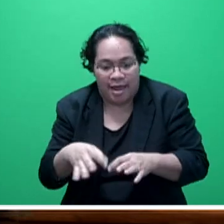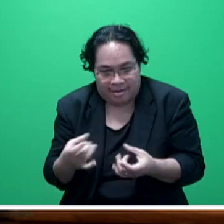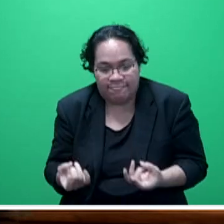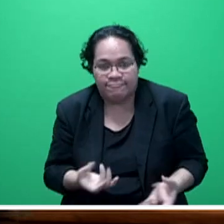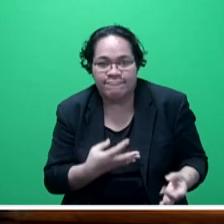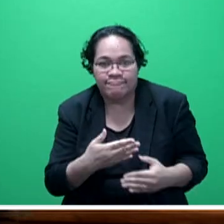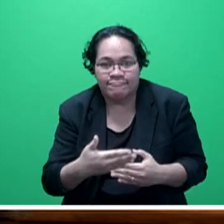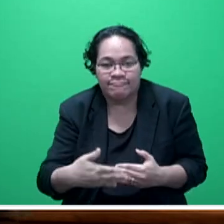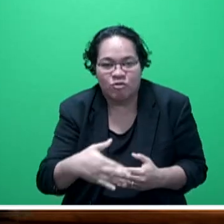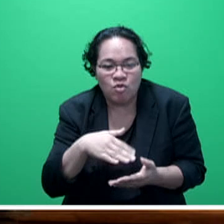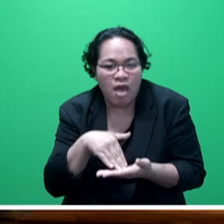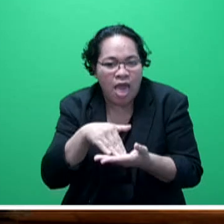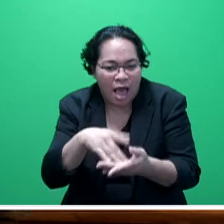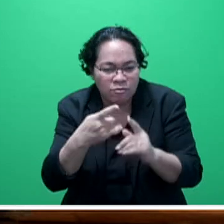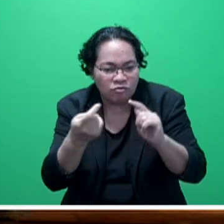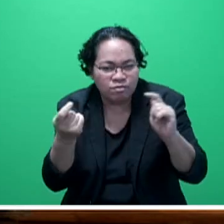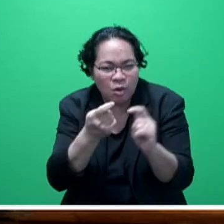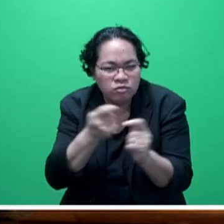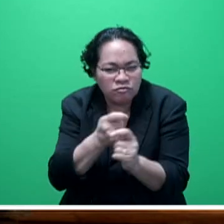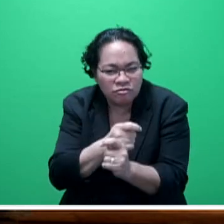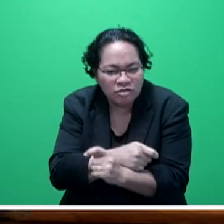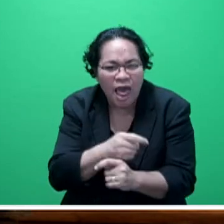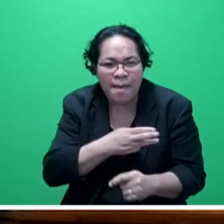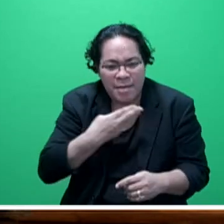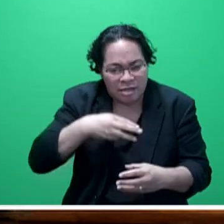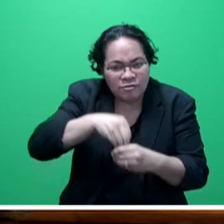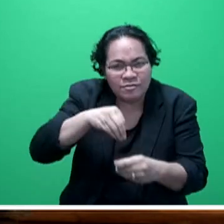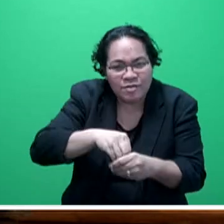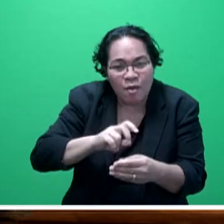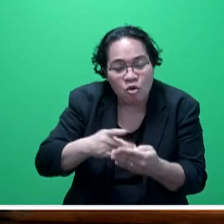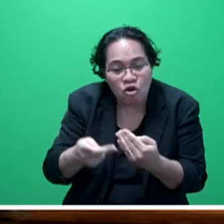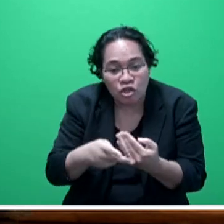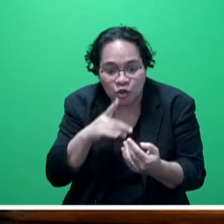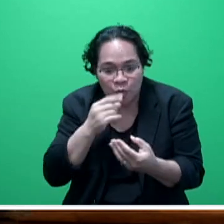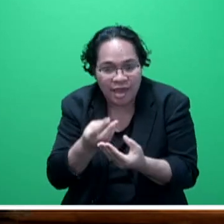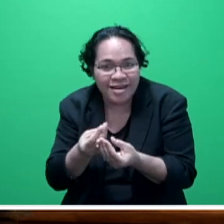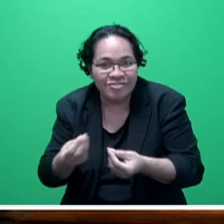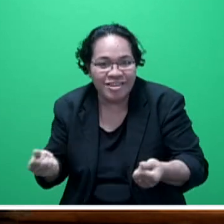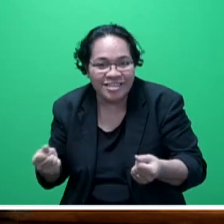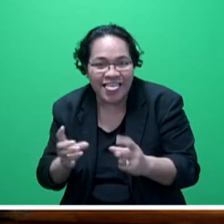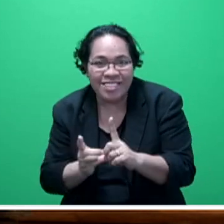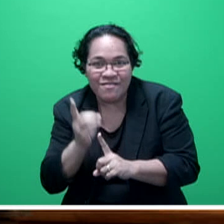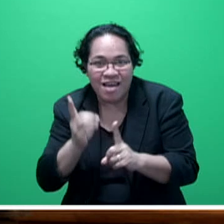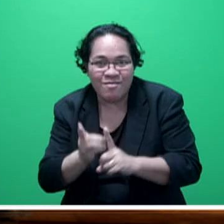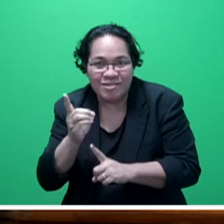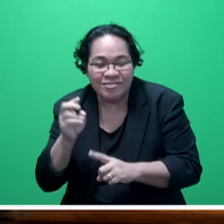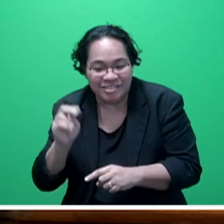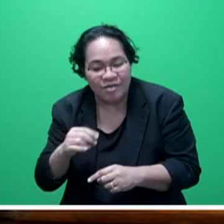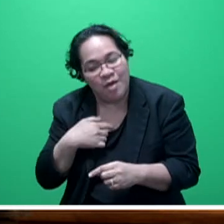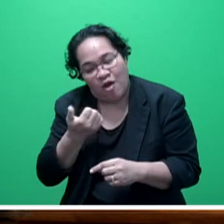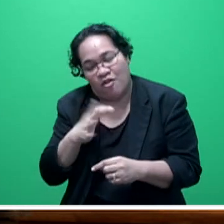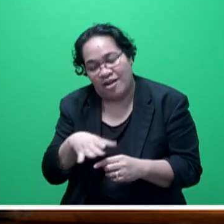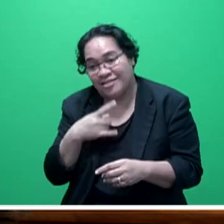the remolding of the ministry's program to address development needs I have already made reference